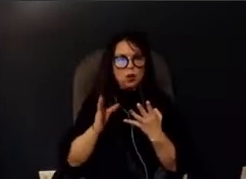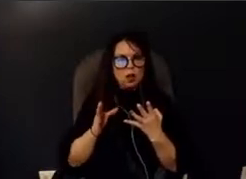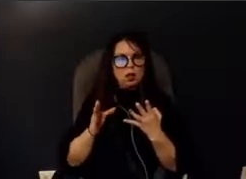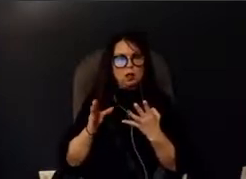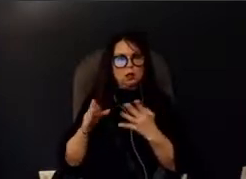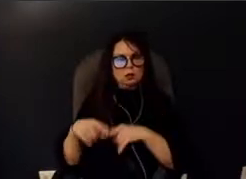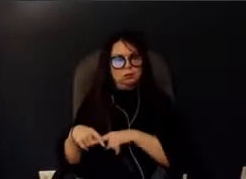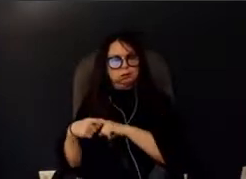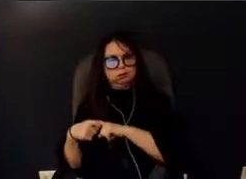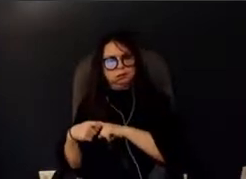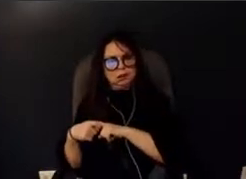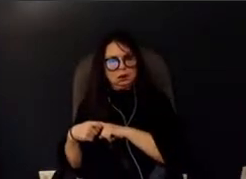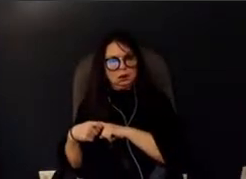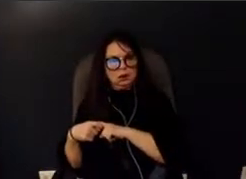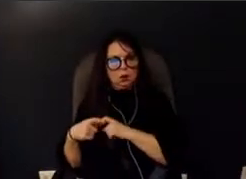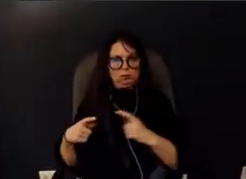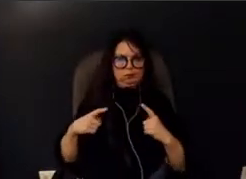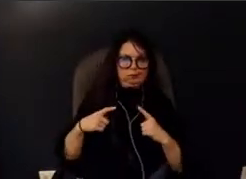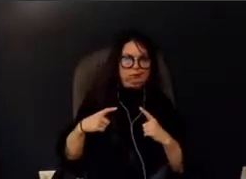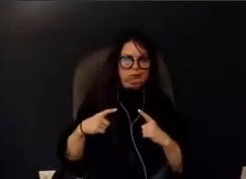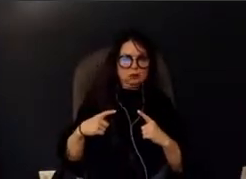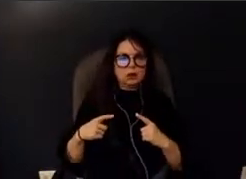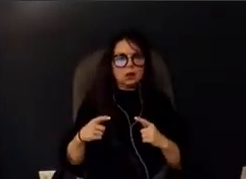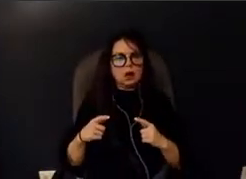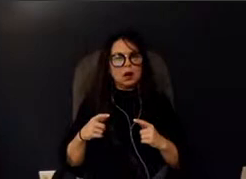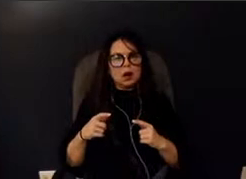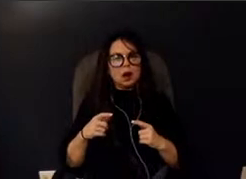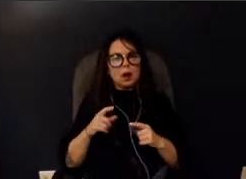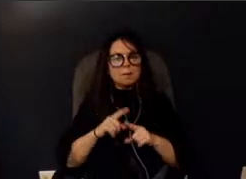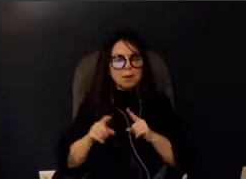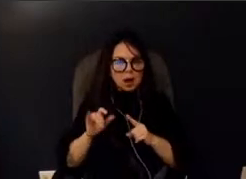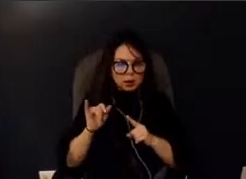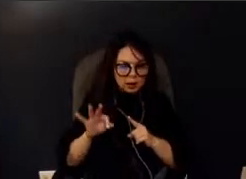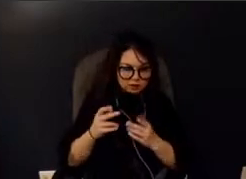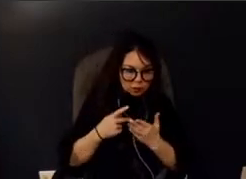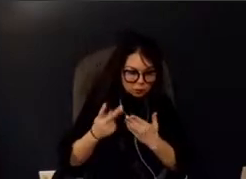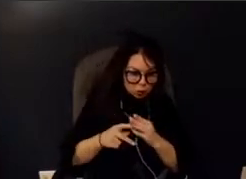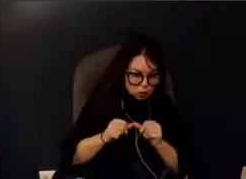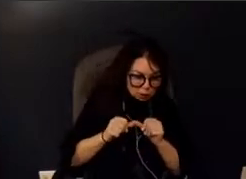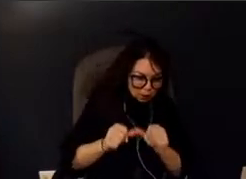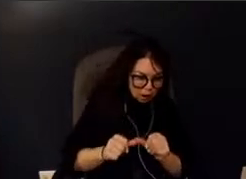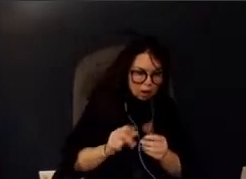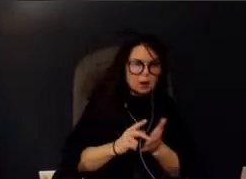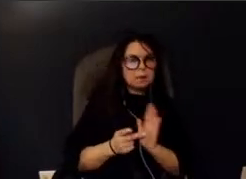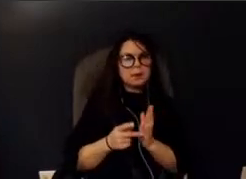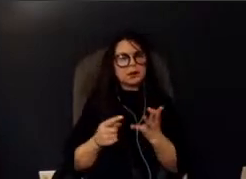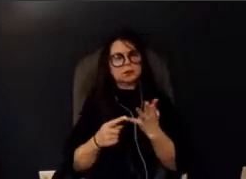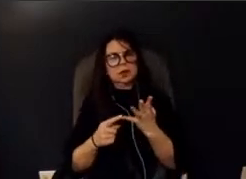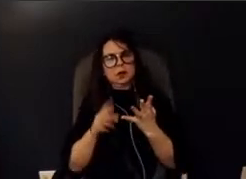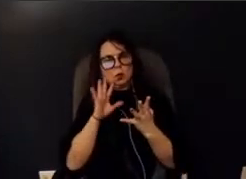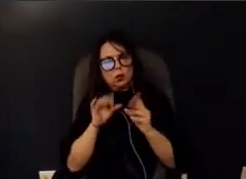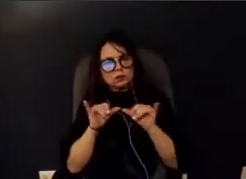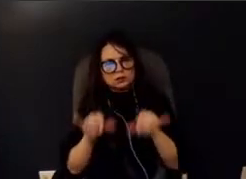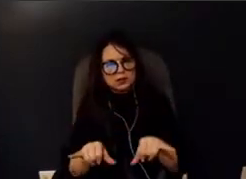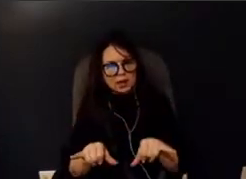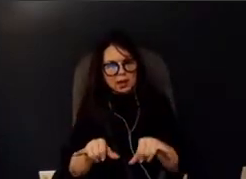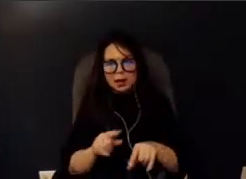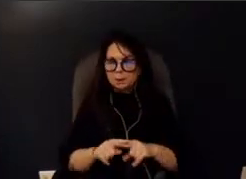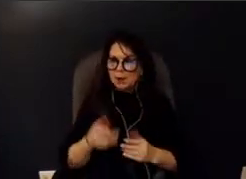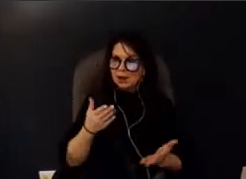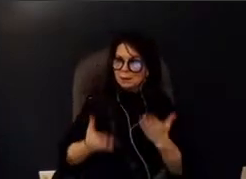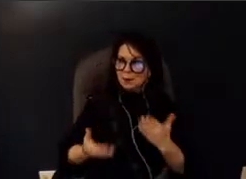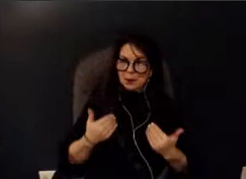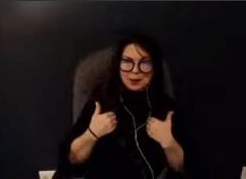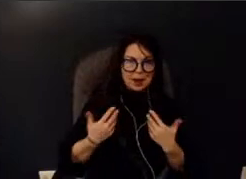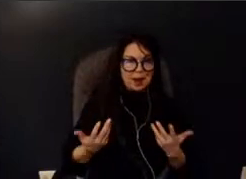kept around. This would anticipate one additional position. And so maybe if there could be some more context around